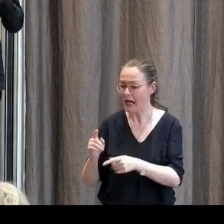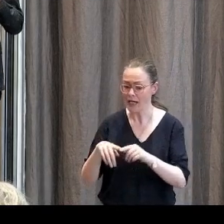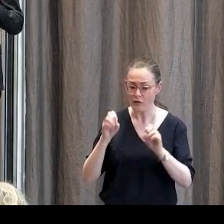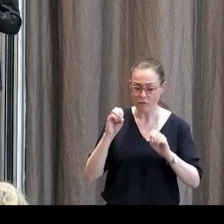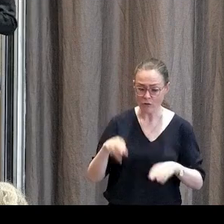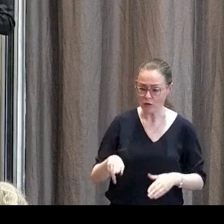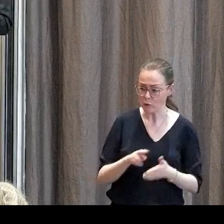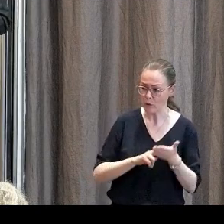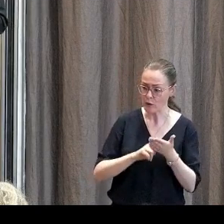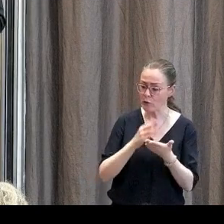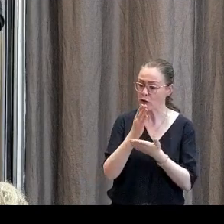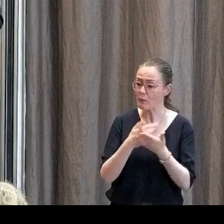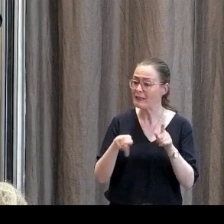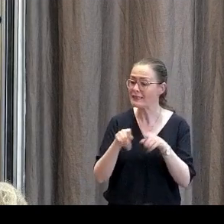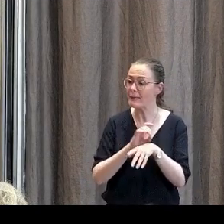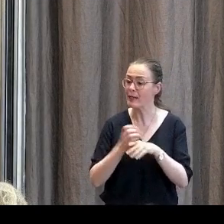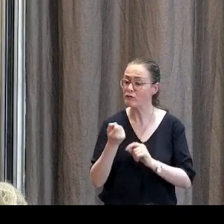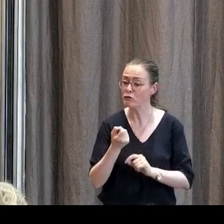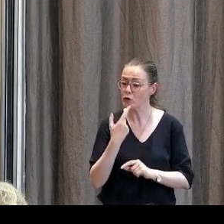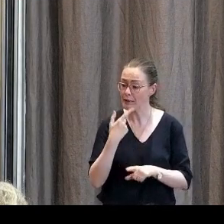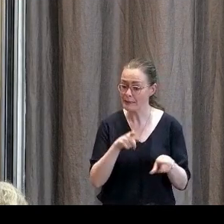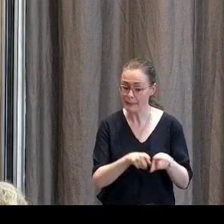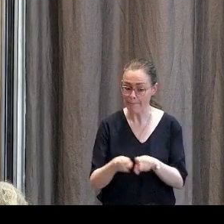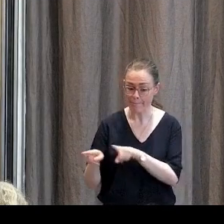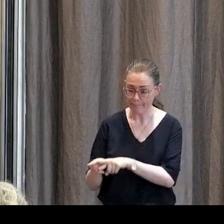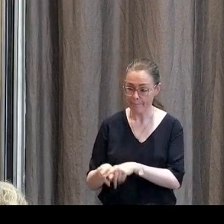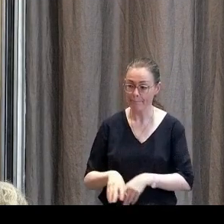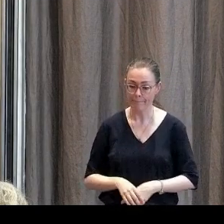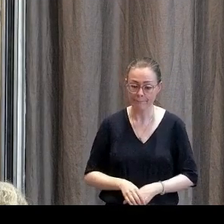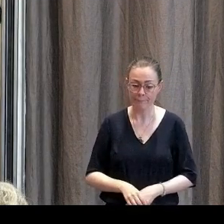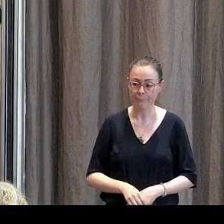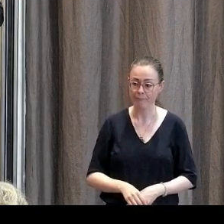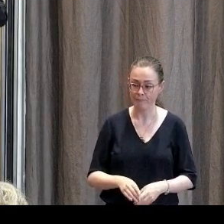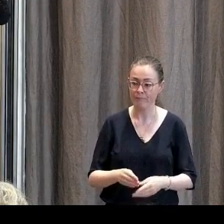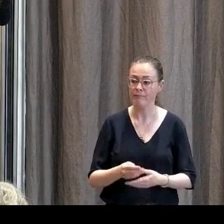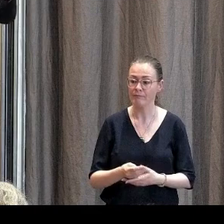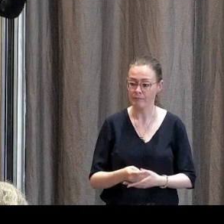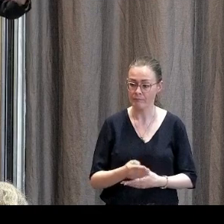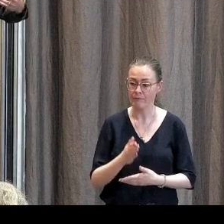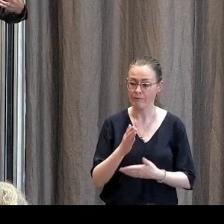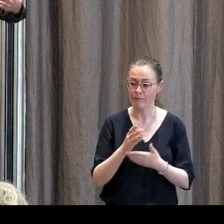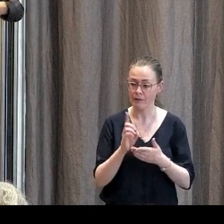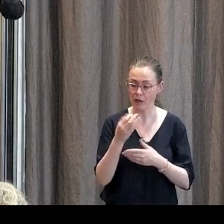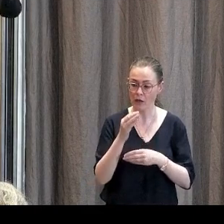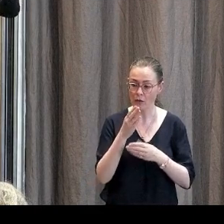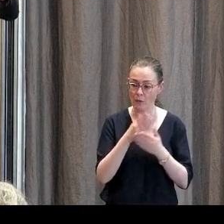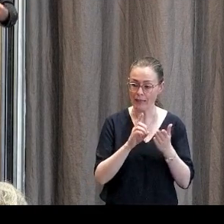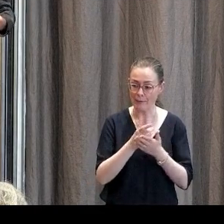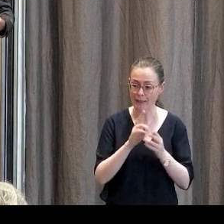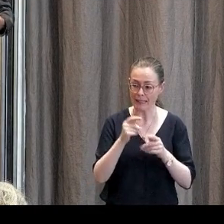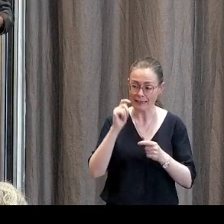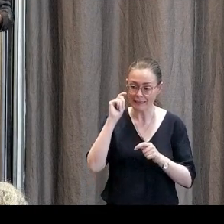use some of the same types of drugs. So dogs with epilepsy could be a way to test things like gene therapy, which are a